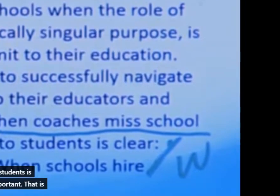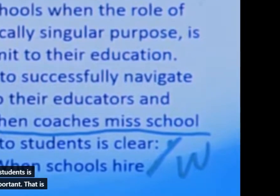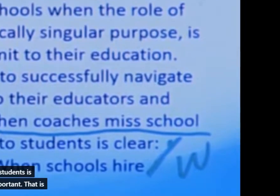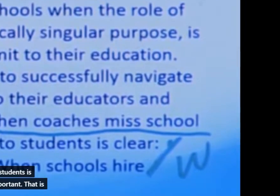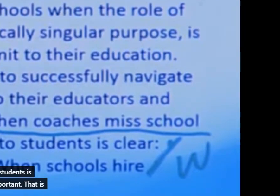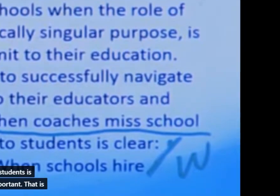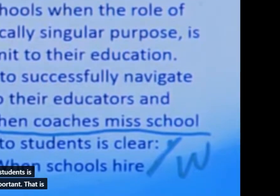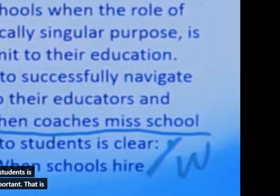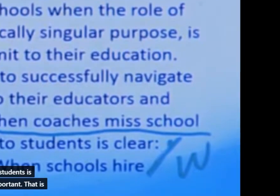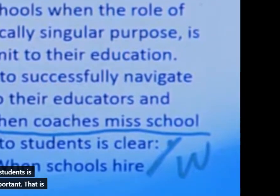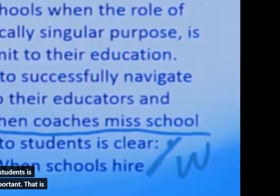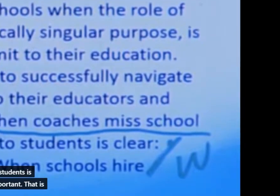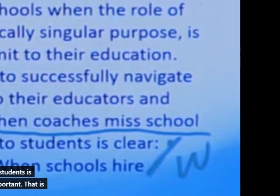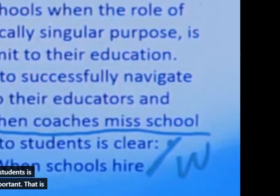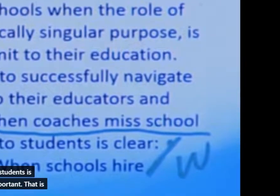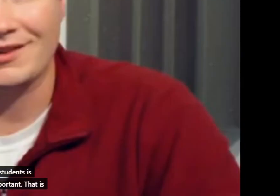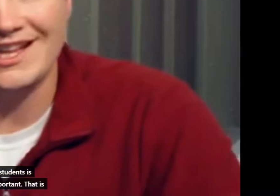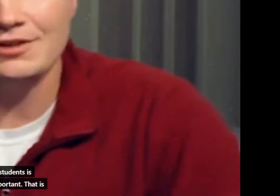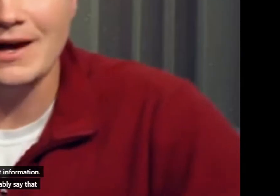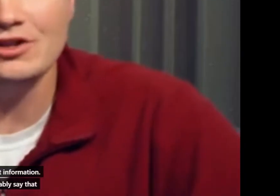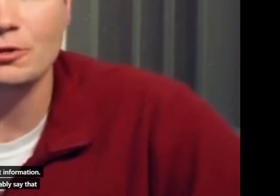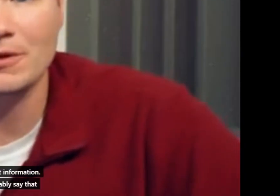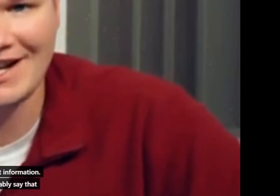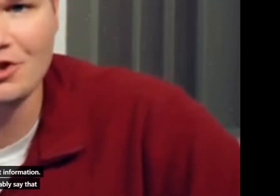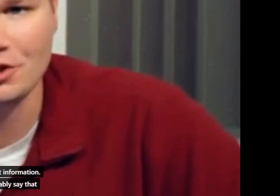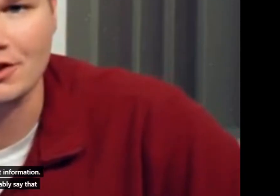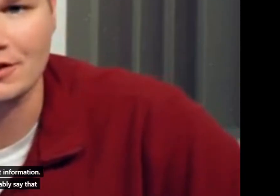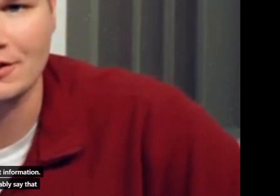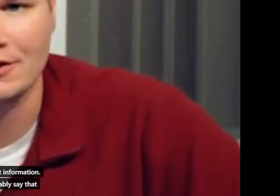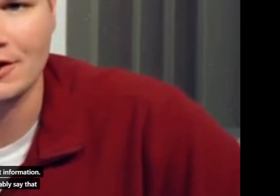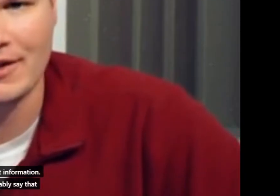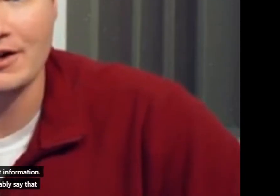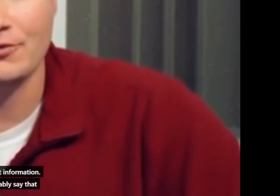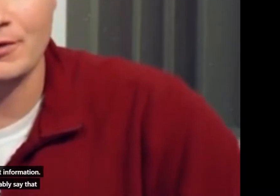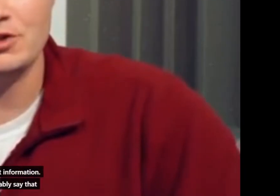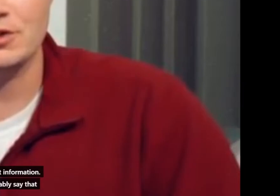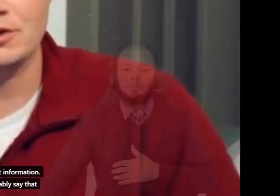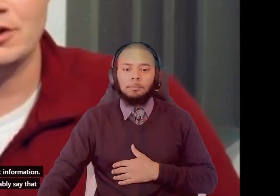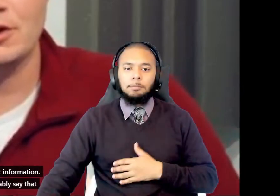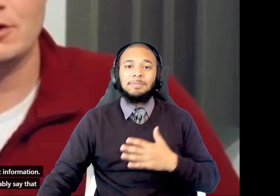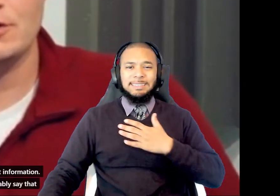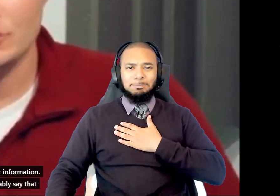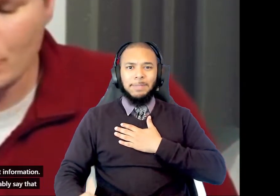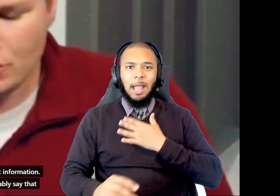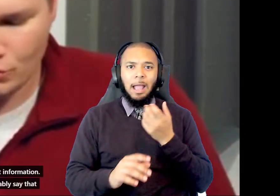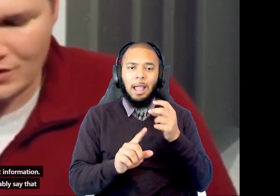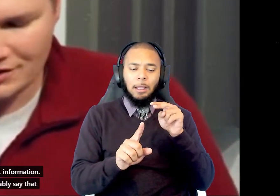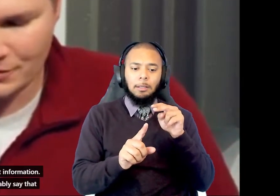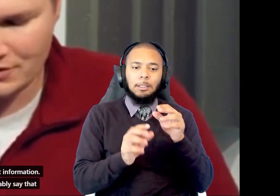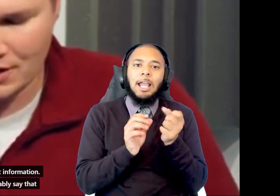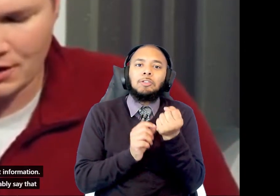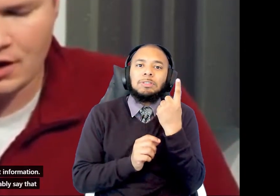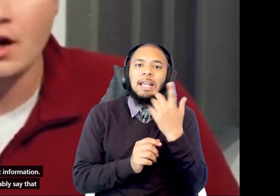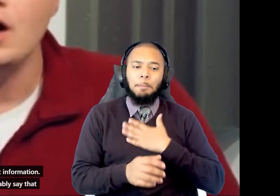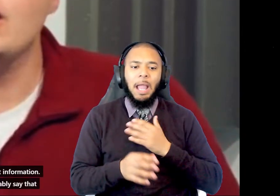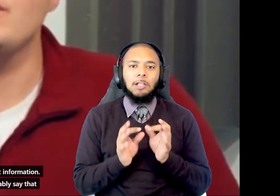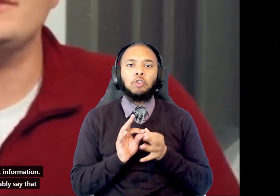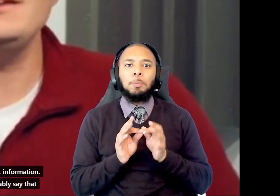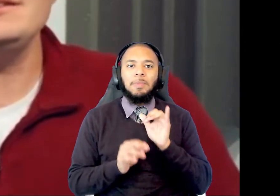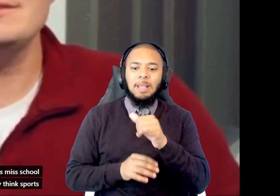The message sent to students is clear. Sports are more important. That is my interpretation of that information. Someone could reasonably